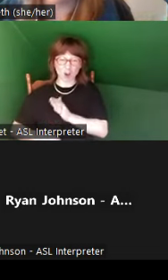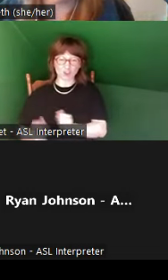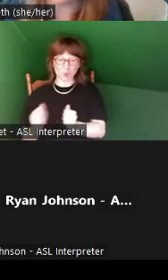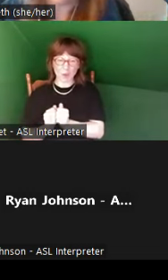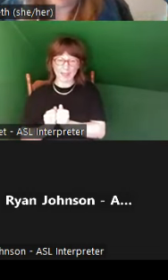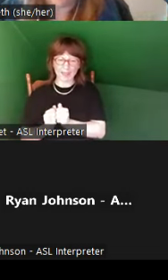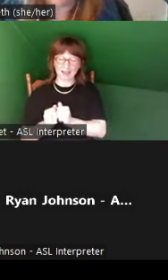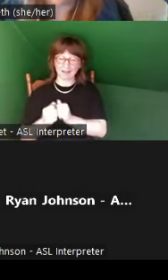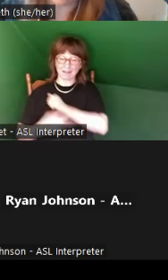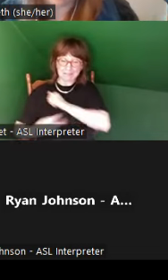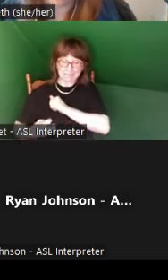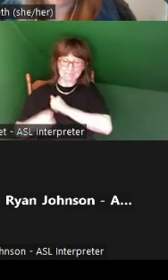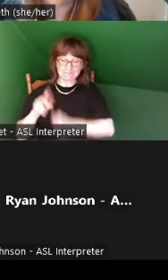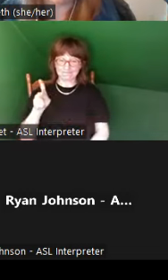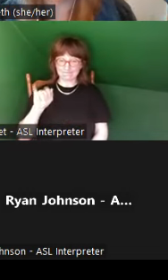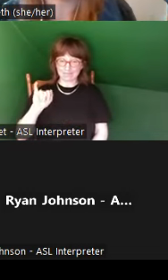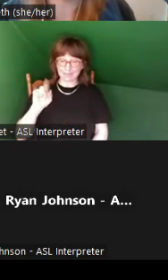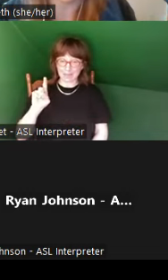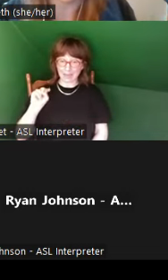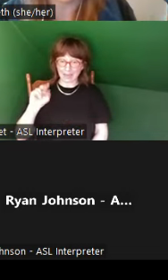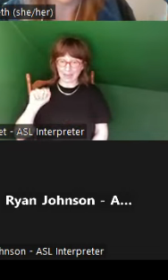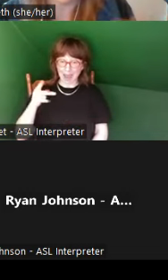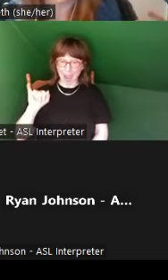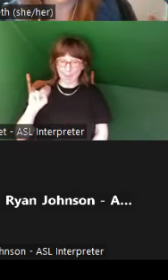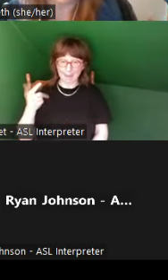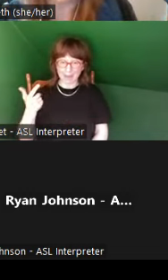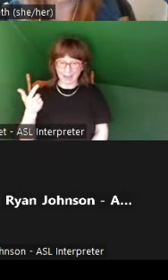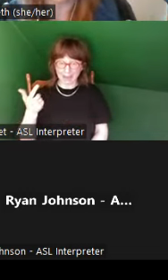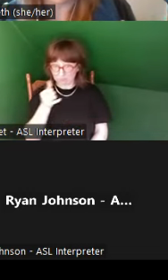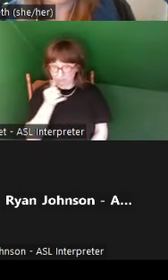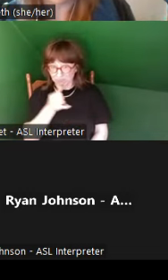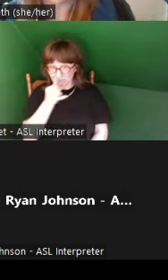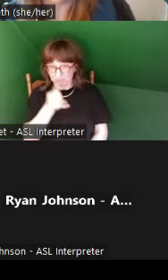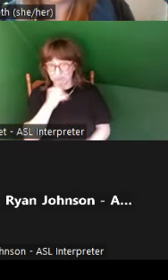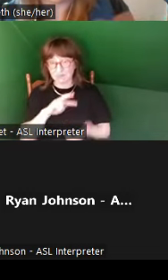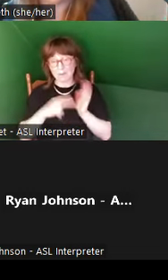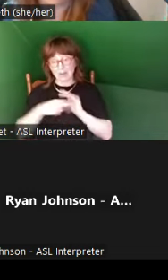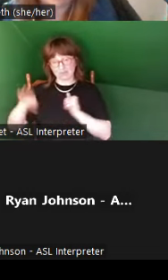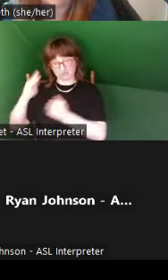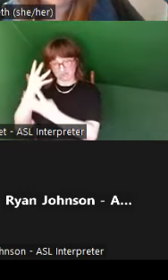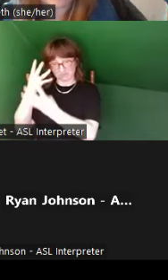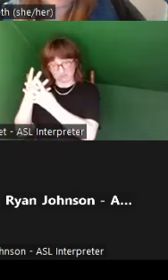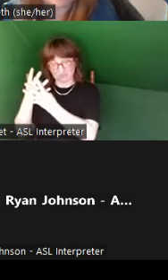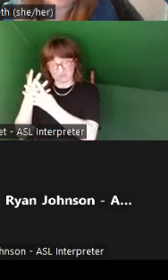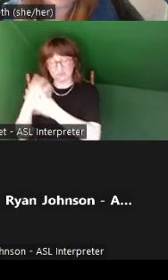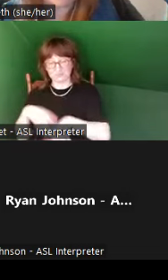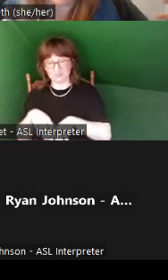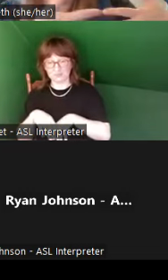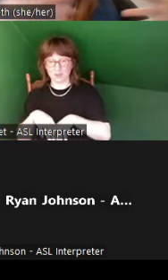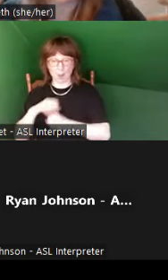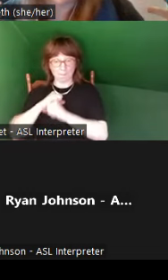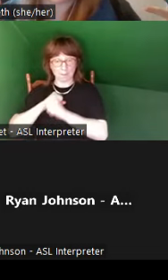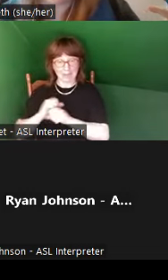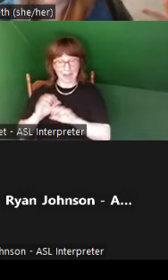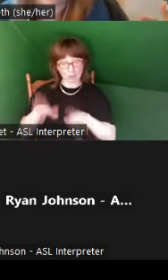interference for leaving to protect their children. So you're incarcerated or criminalized if you don't protect your children,